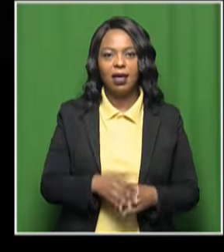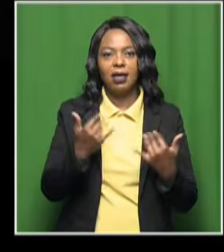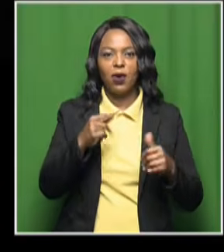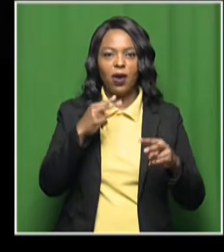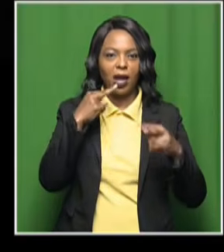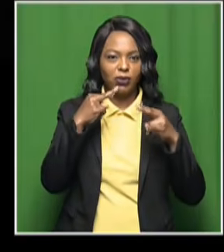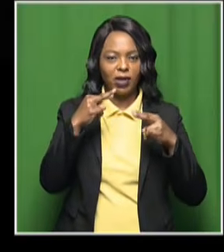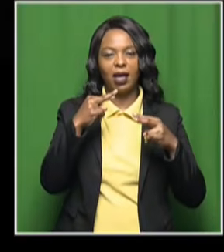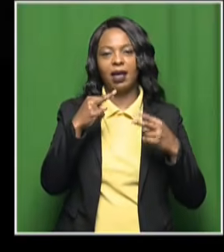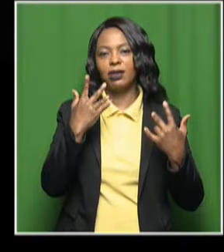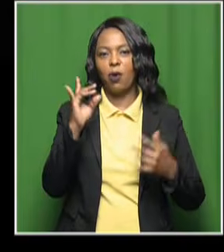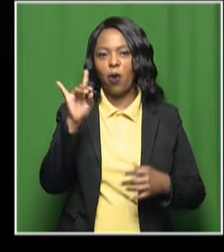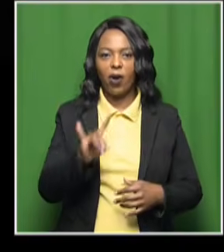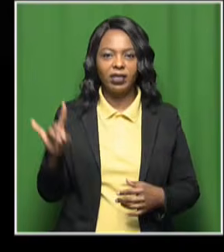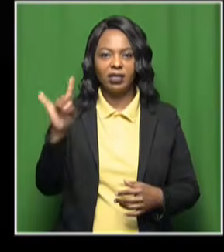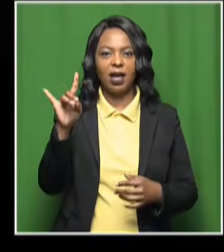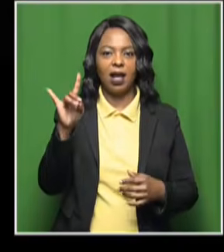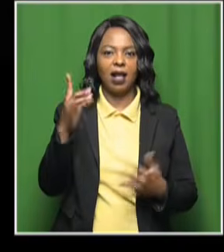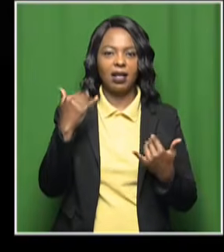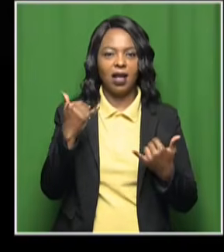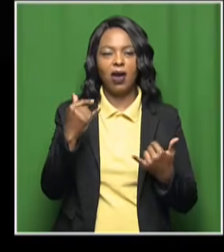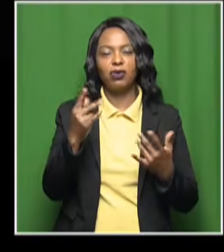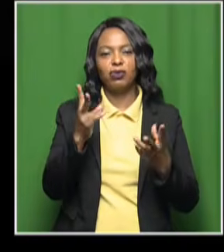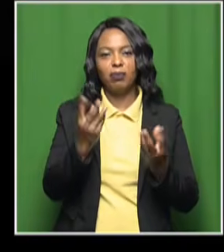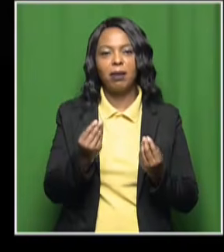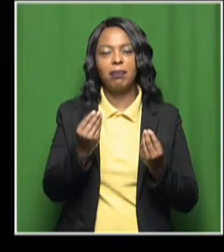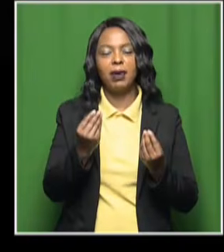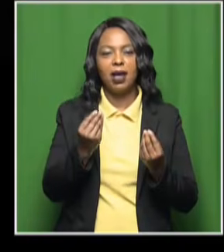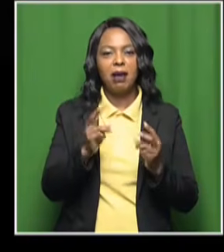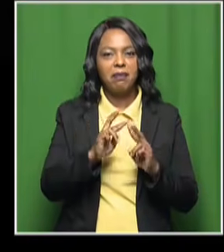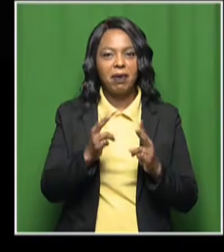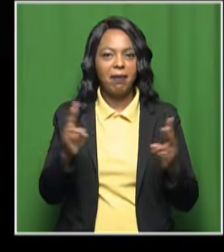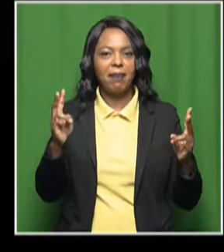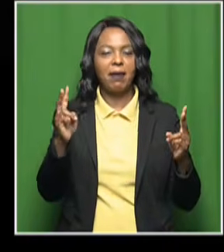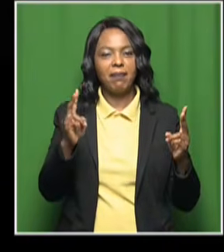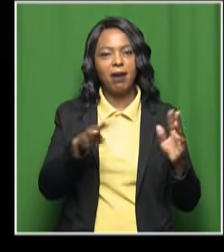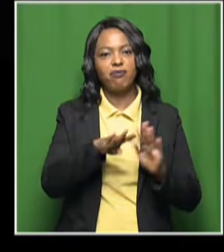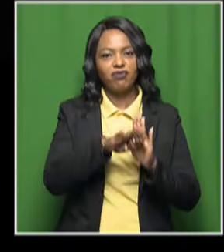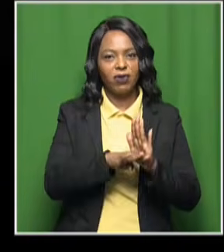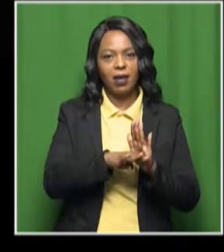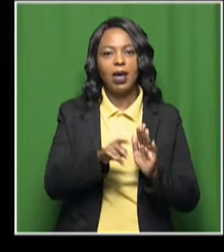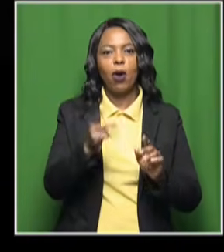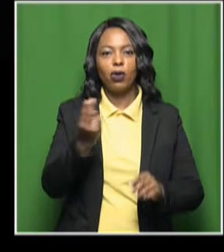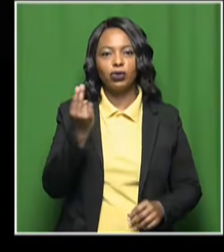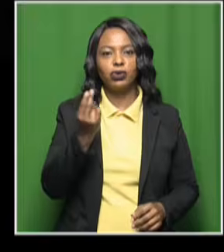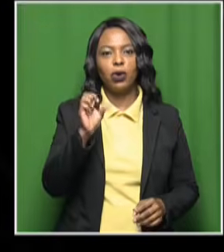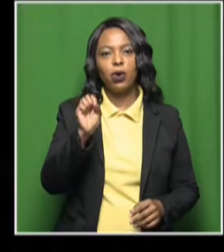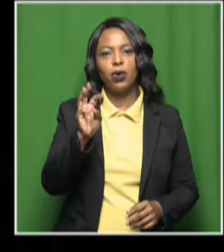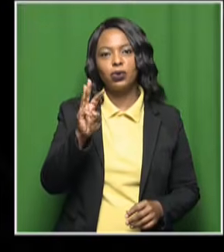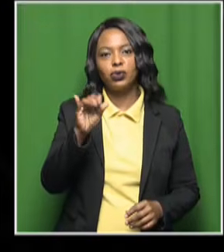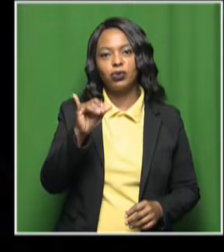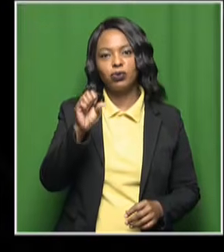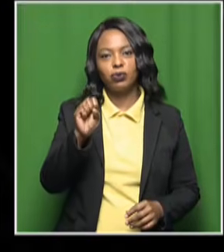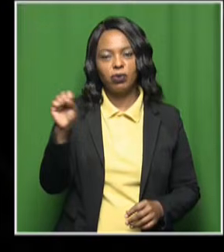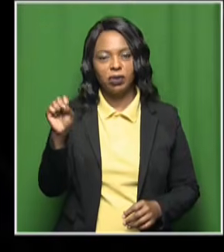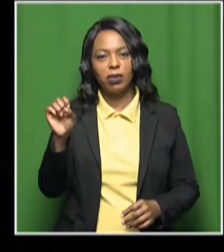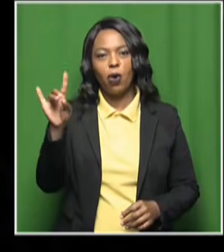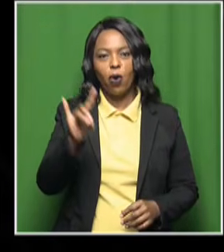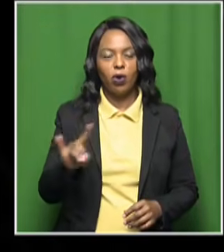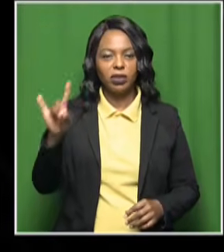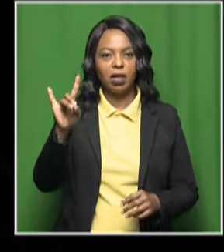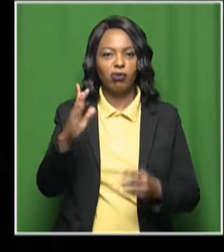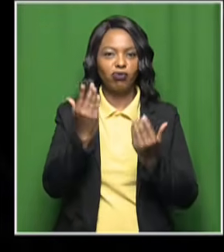venues, she has trained at Capsicum Culinary Studio and the Swiss Hotel School. Therein honing a style